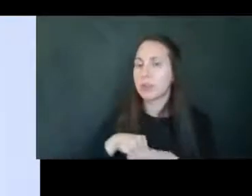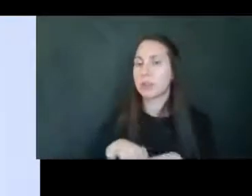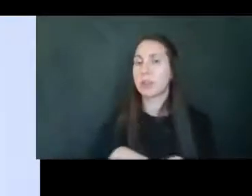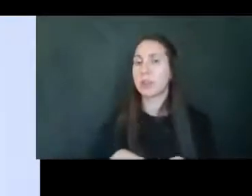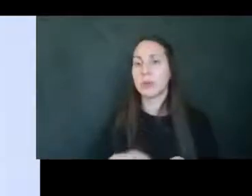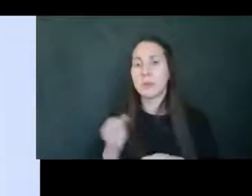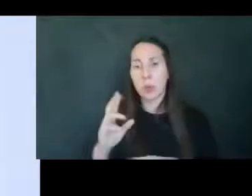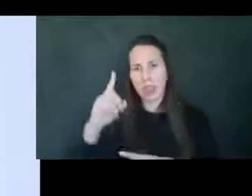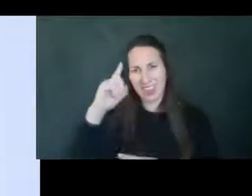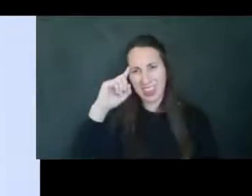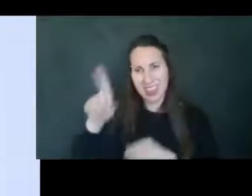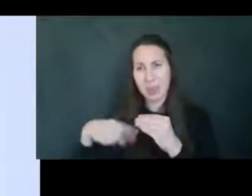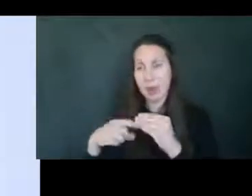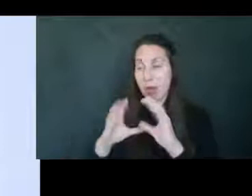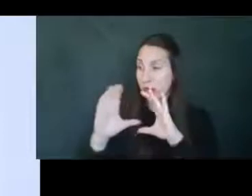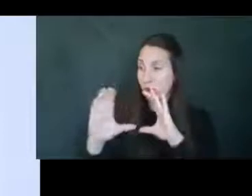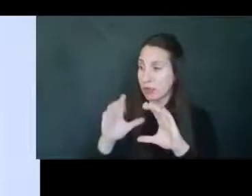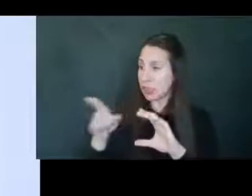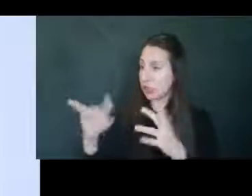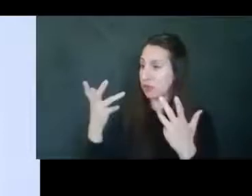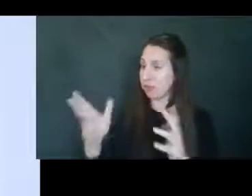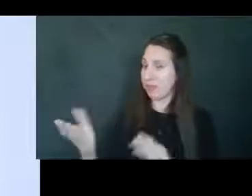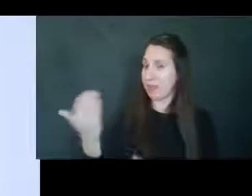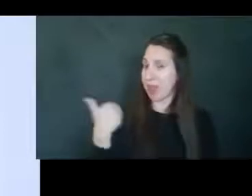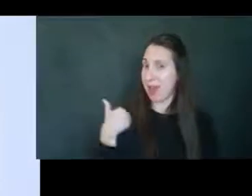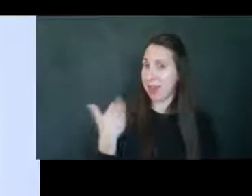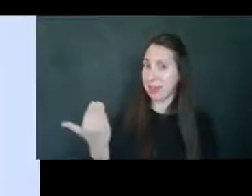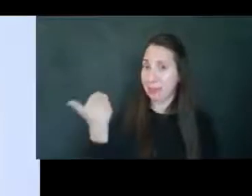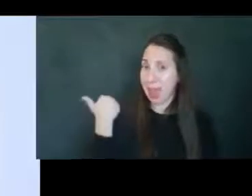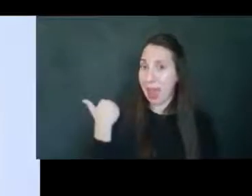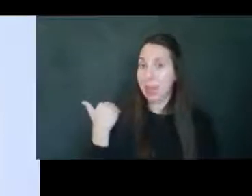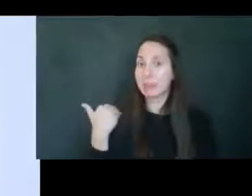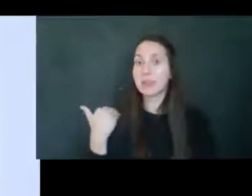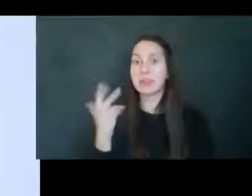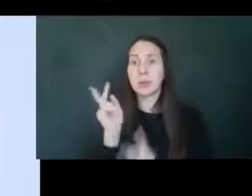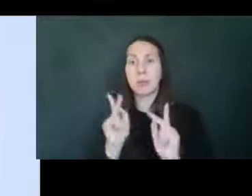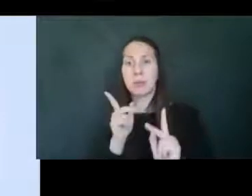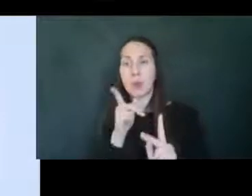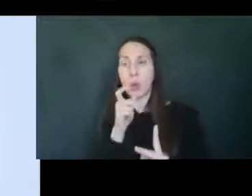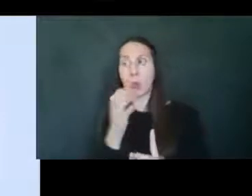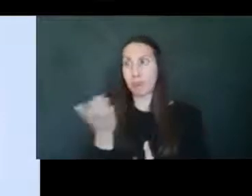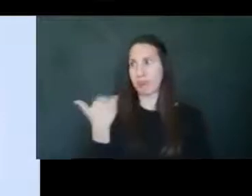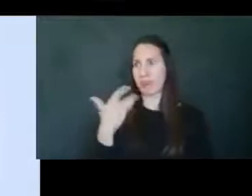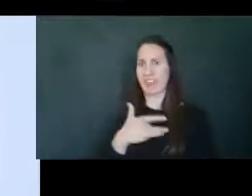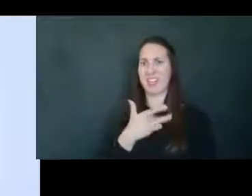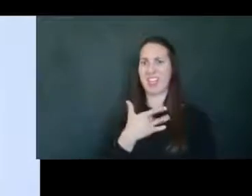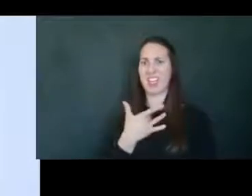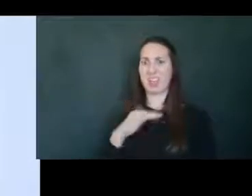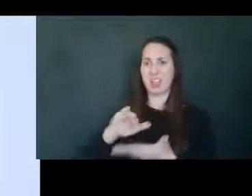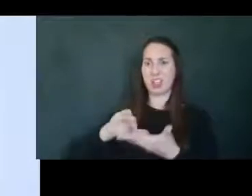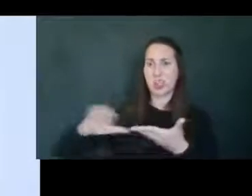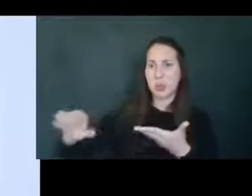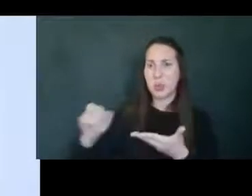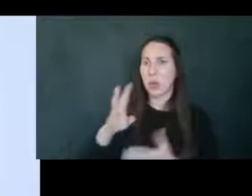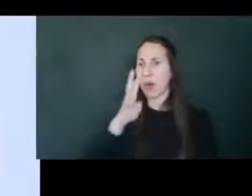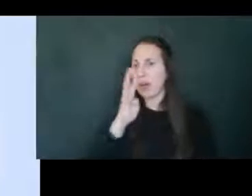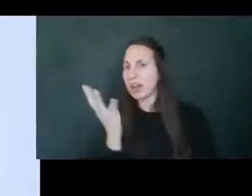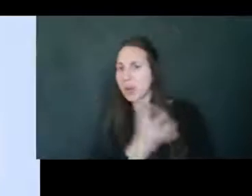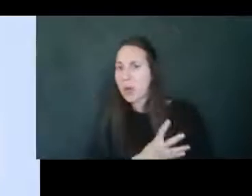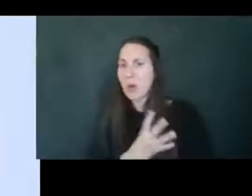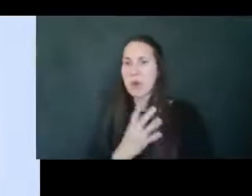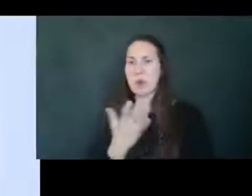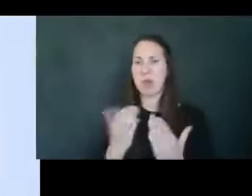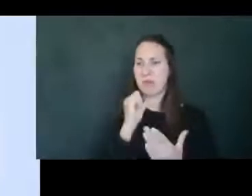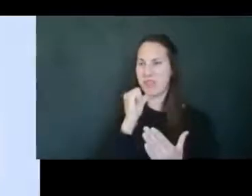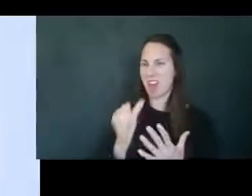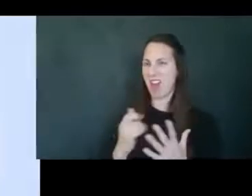with them where they felt excluded because of accessibility and inclusion issues, they haven't been comfortable joining. Those people